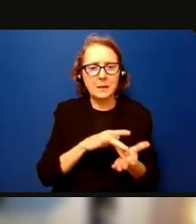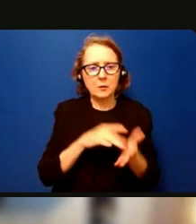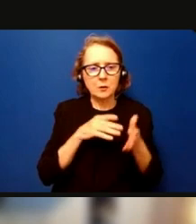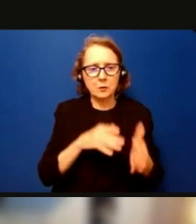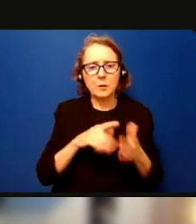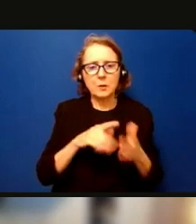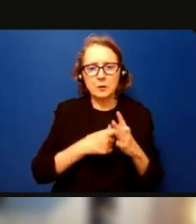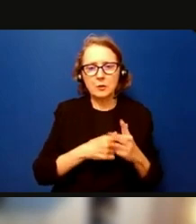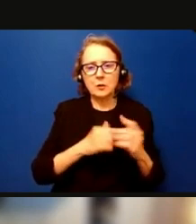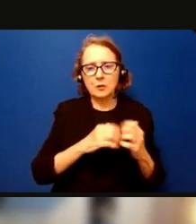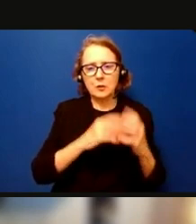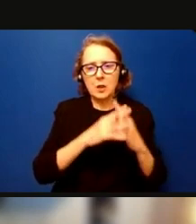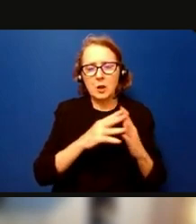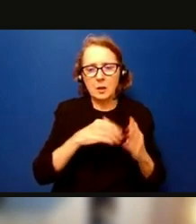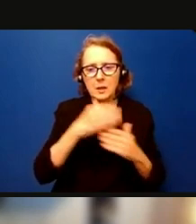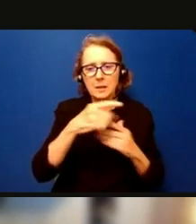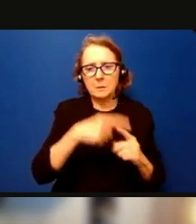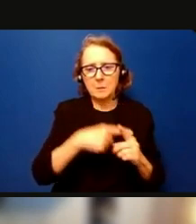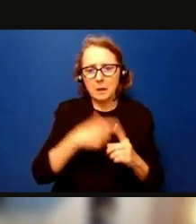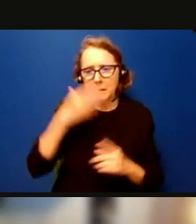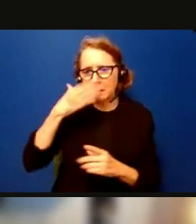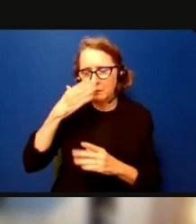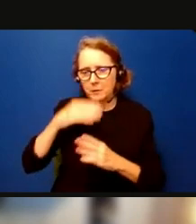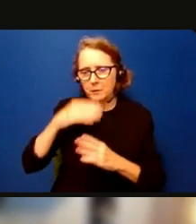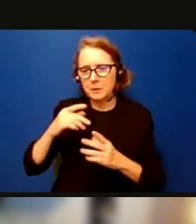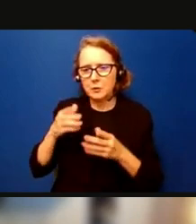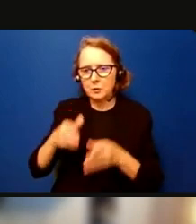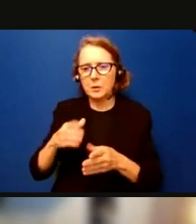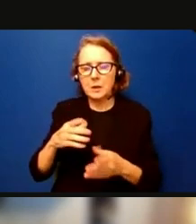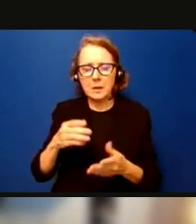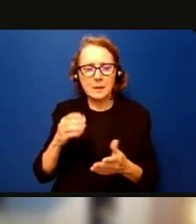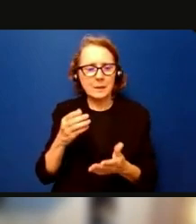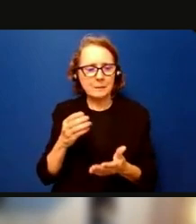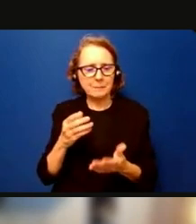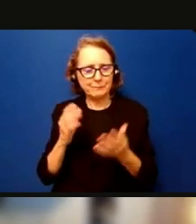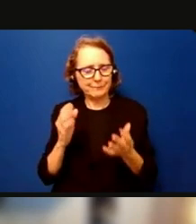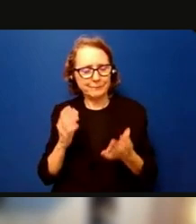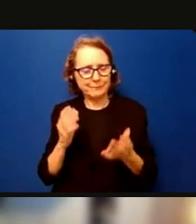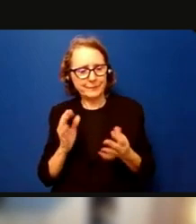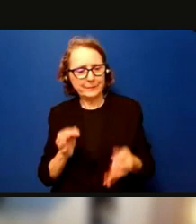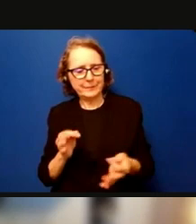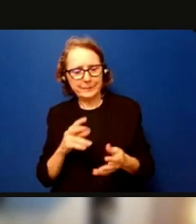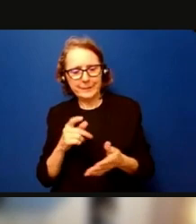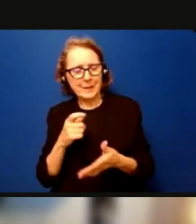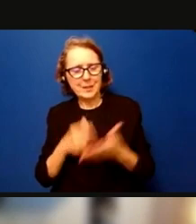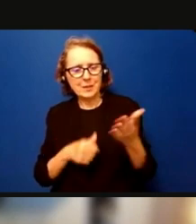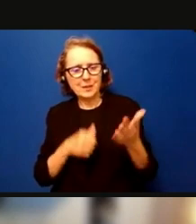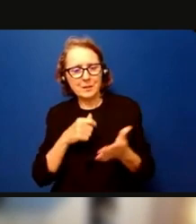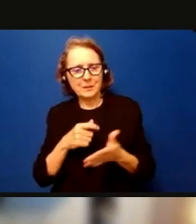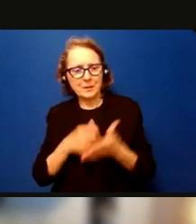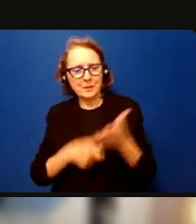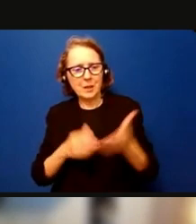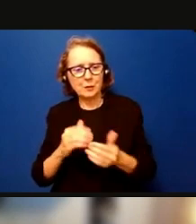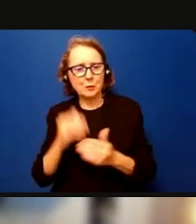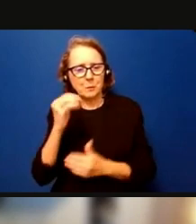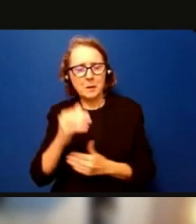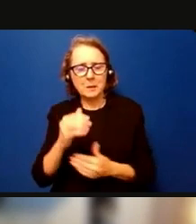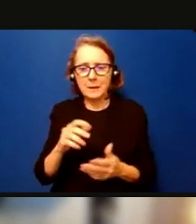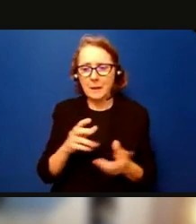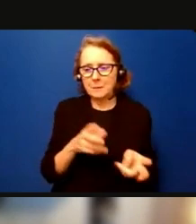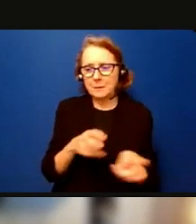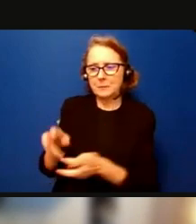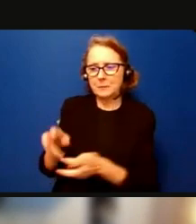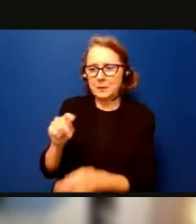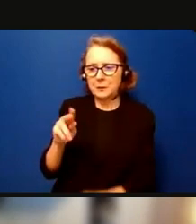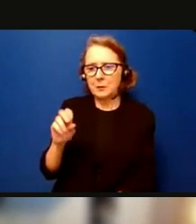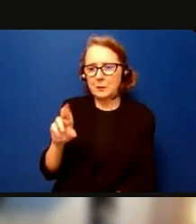month. Front Street has proven cost ineffective, and so that would bring to Turner Road, and that would actualize the three locations